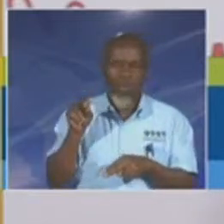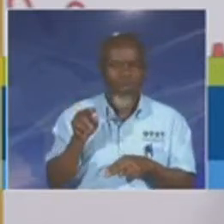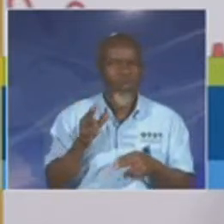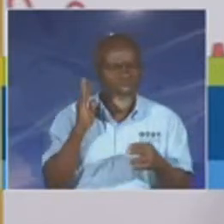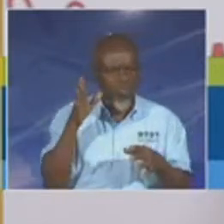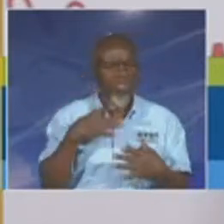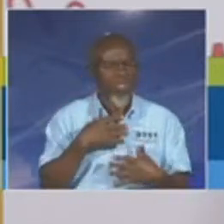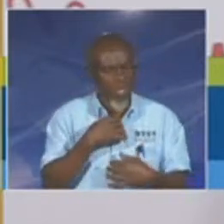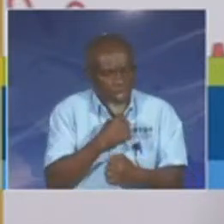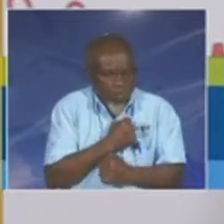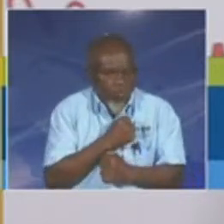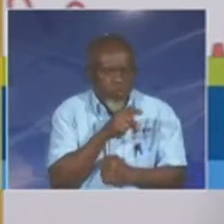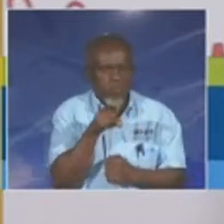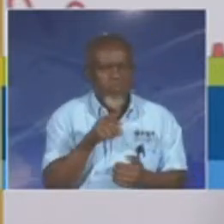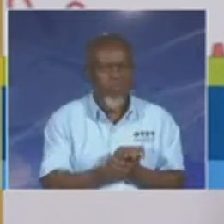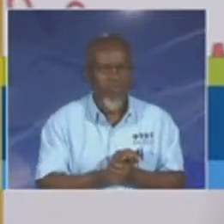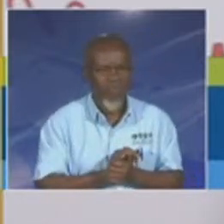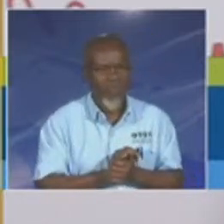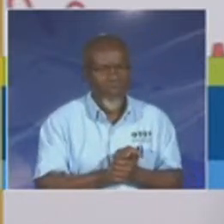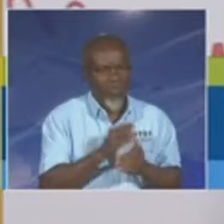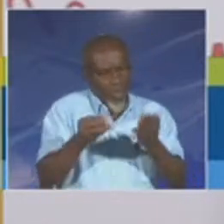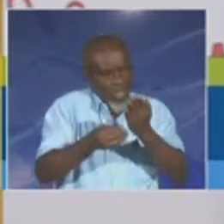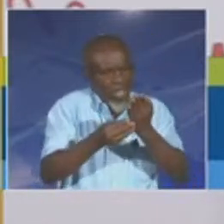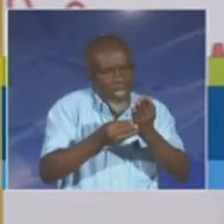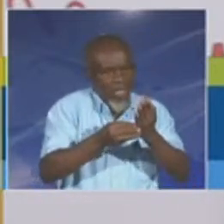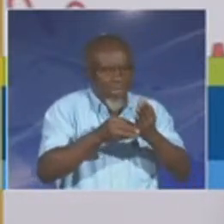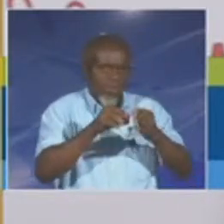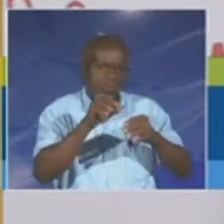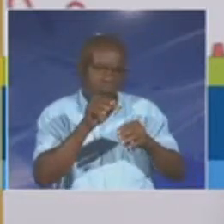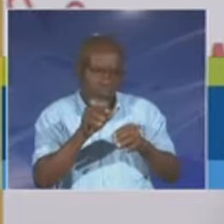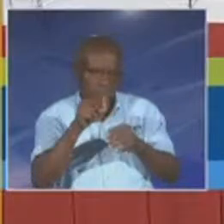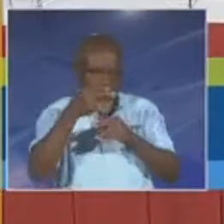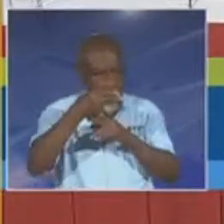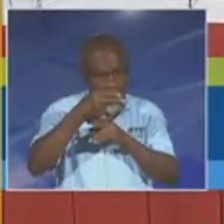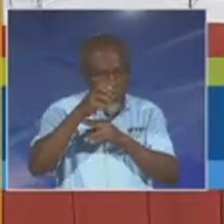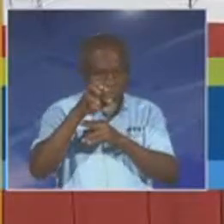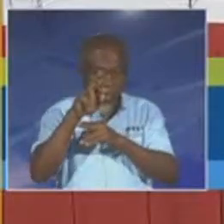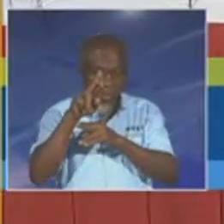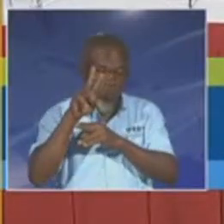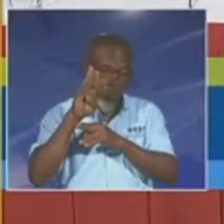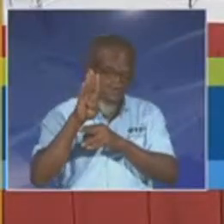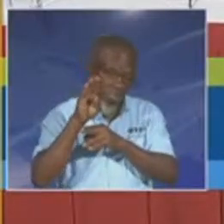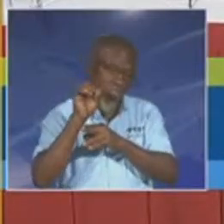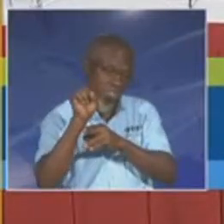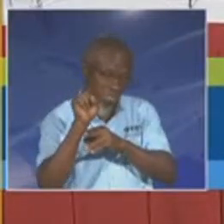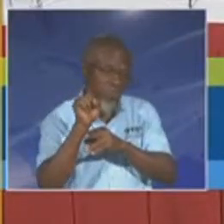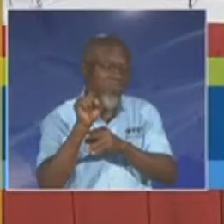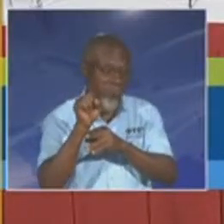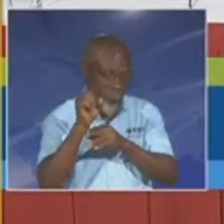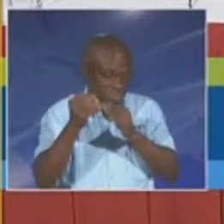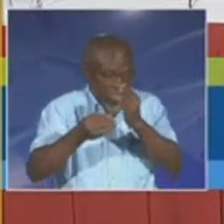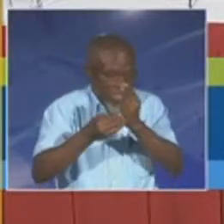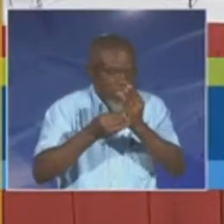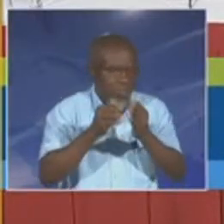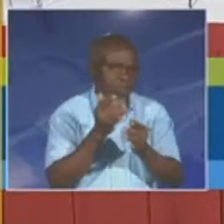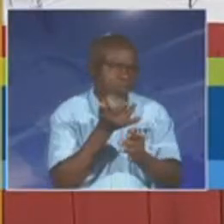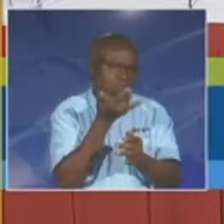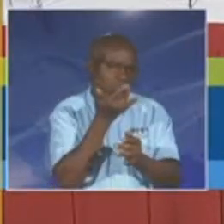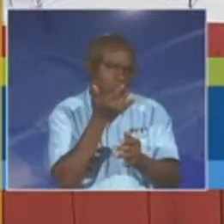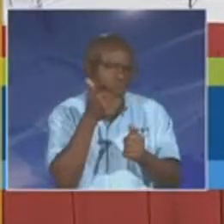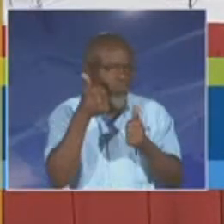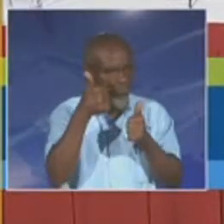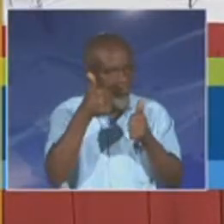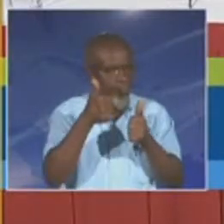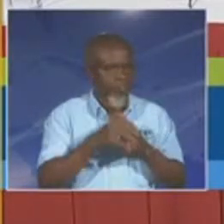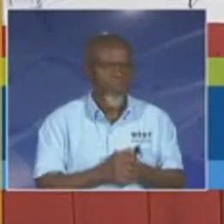coconut milk and herbs and spices, etc., etc. Thanks a lot for that. Tobago Channel 5, we're ready for your